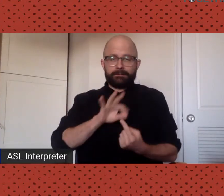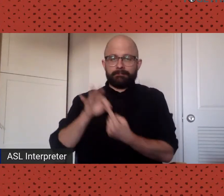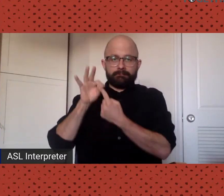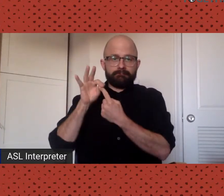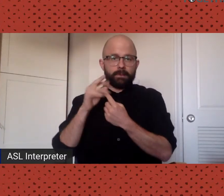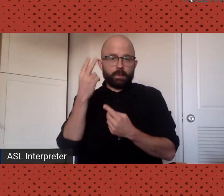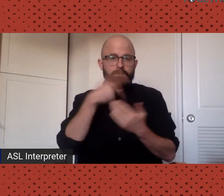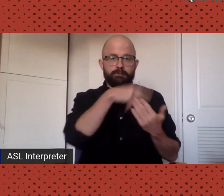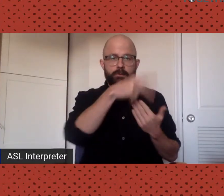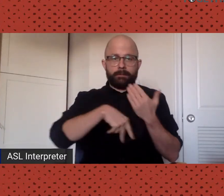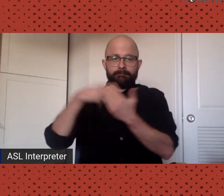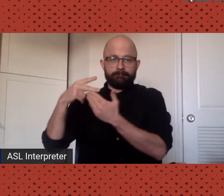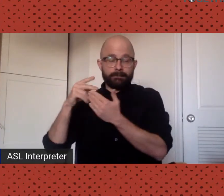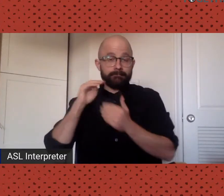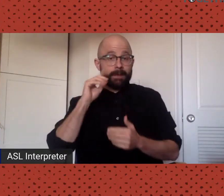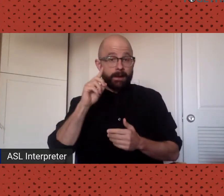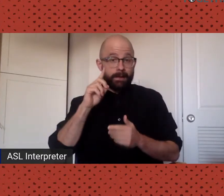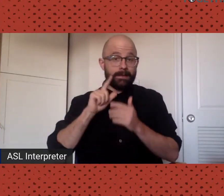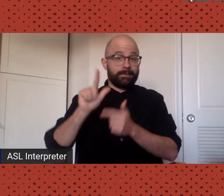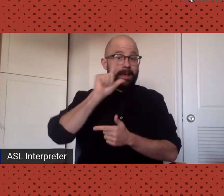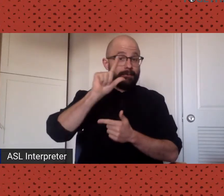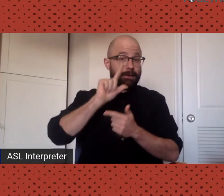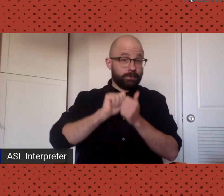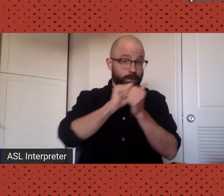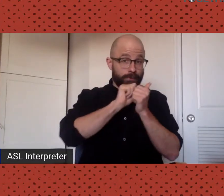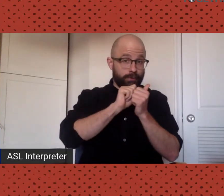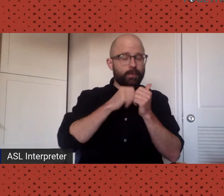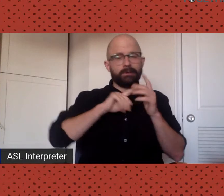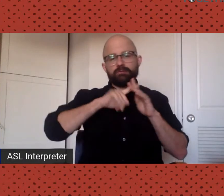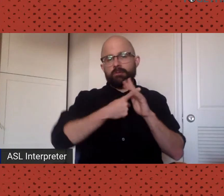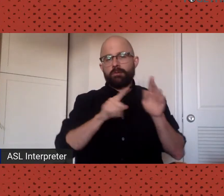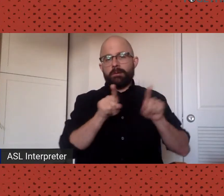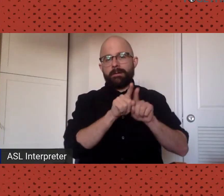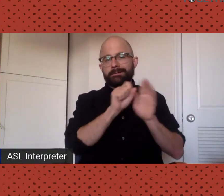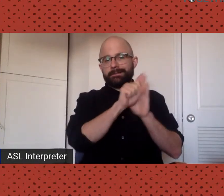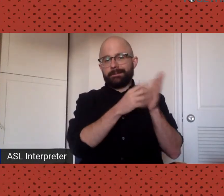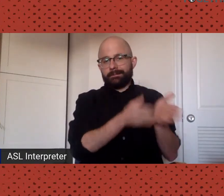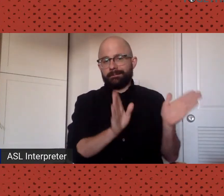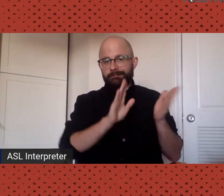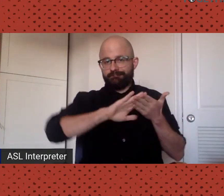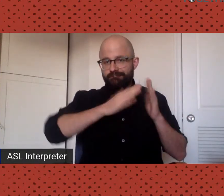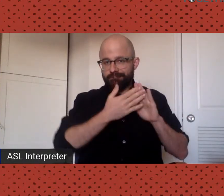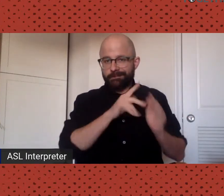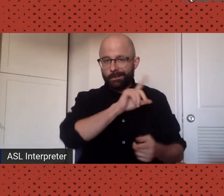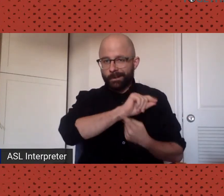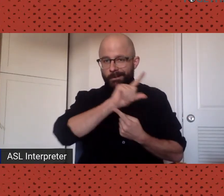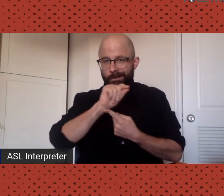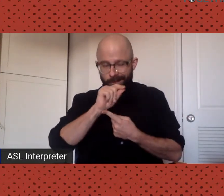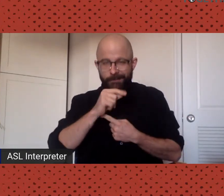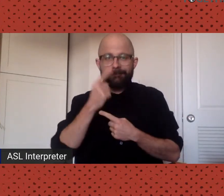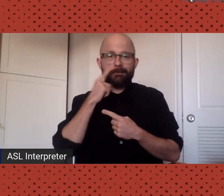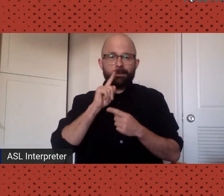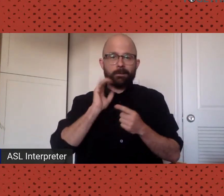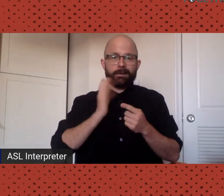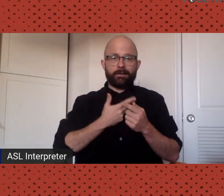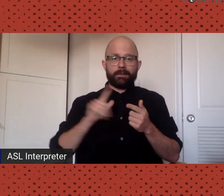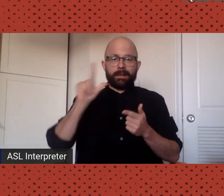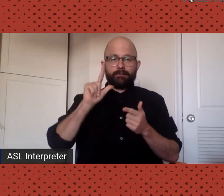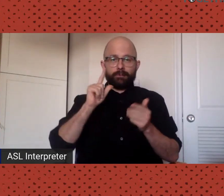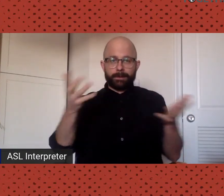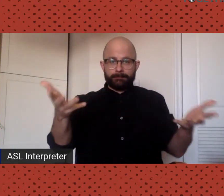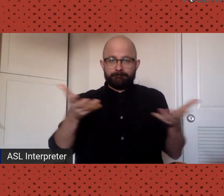is Maryland Libraries Together, which is a project that we started as a statewide community in 2020 to bring our libraries together with the